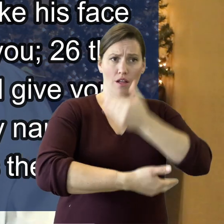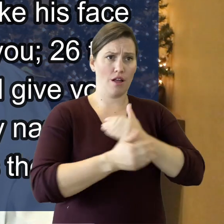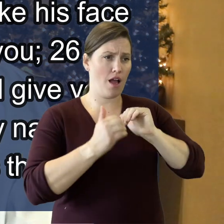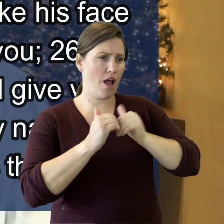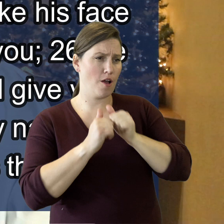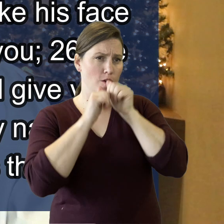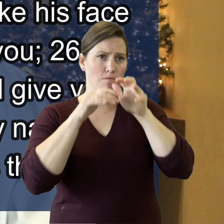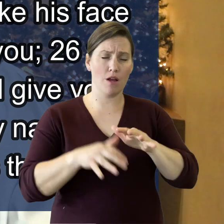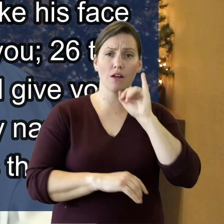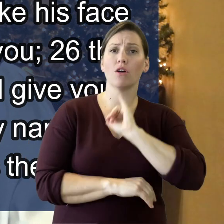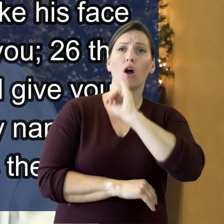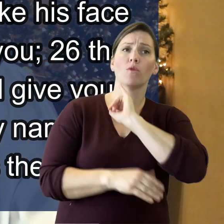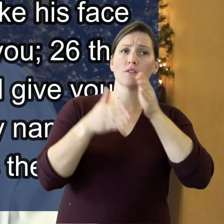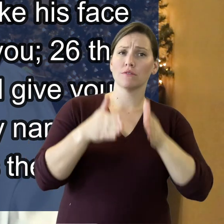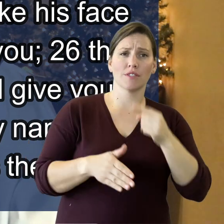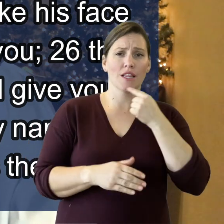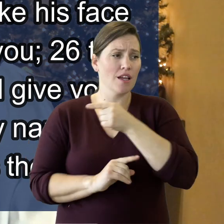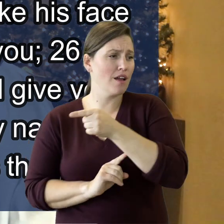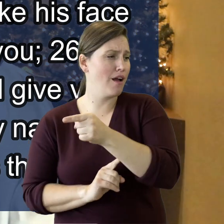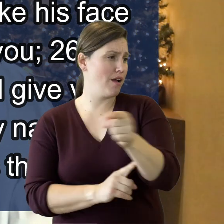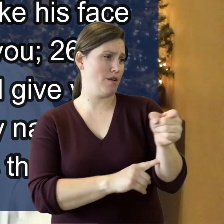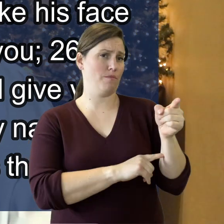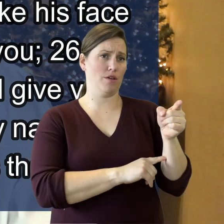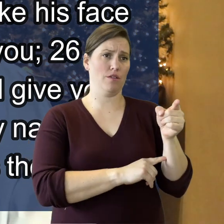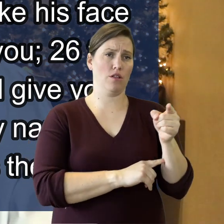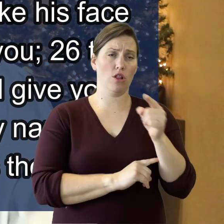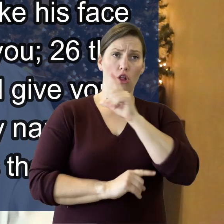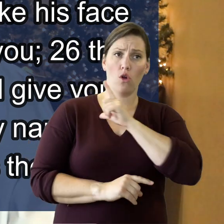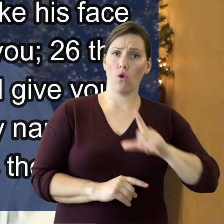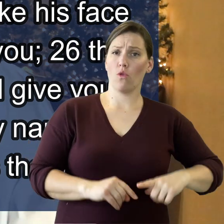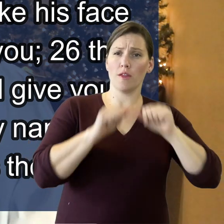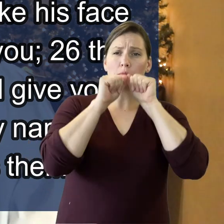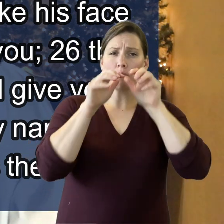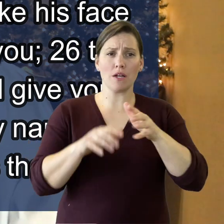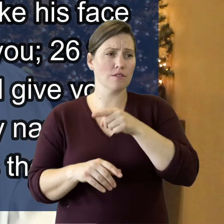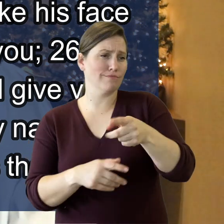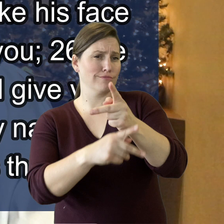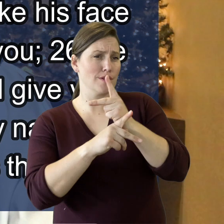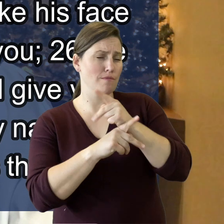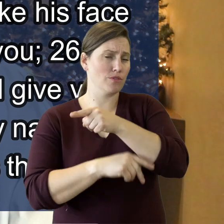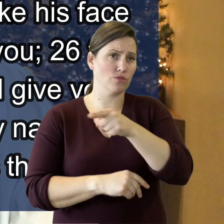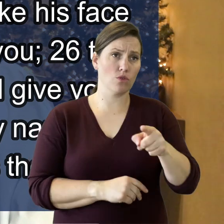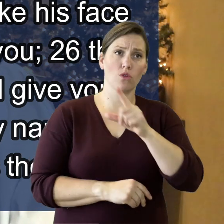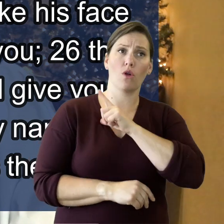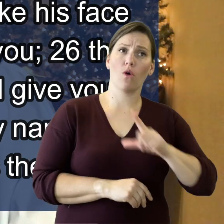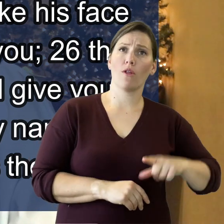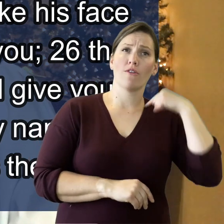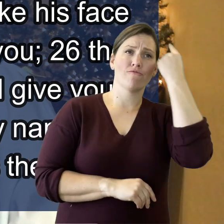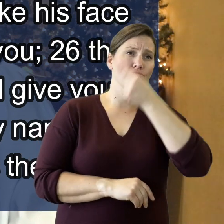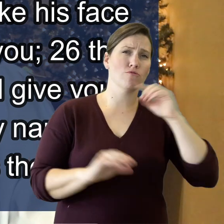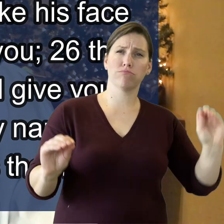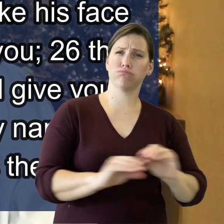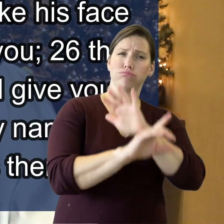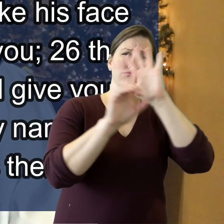the Israelites. Say to them, the Lord bless you and keep you. The Lord make